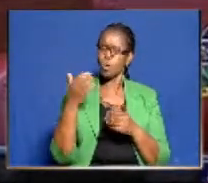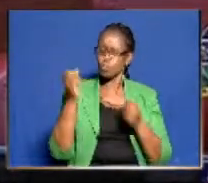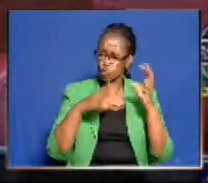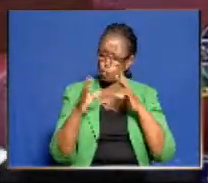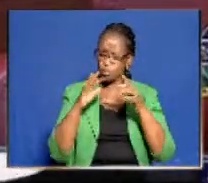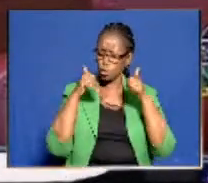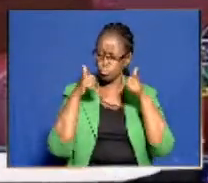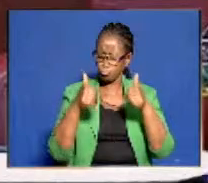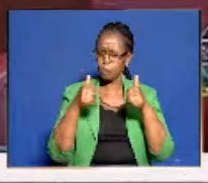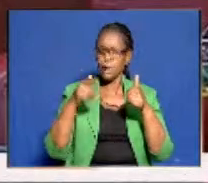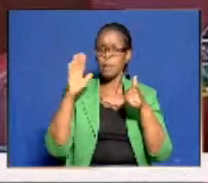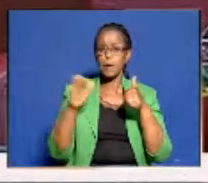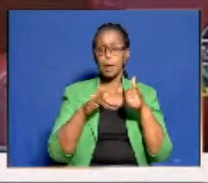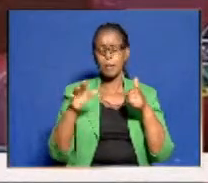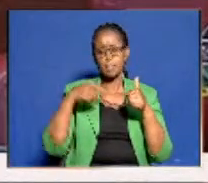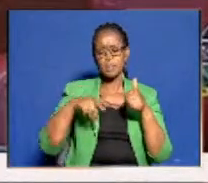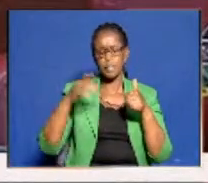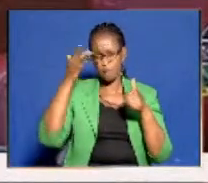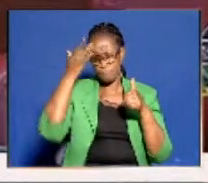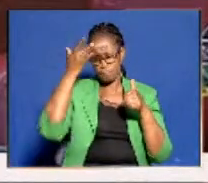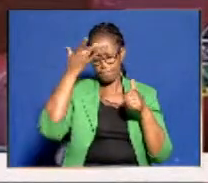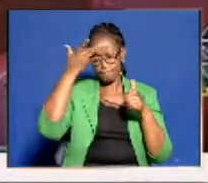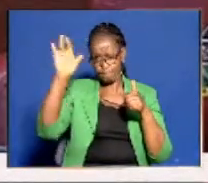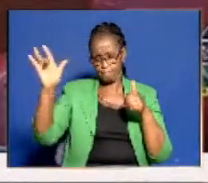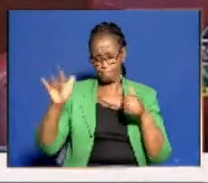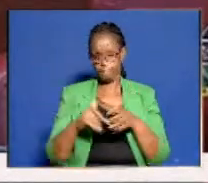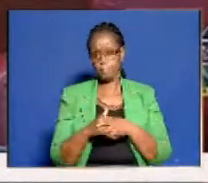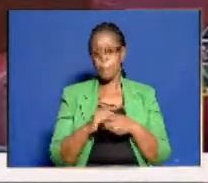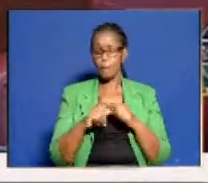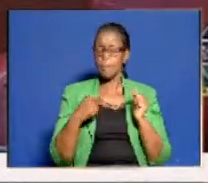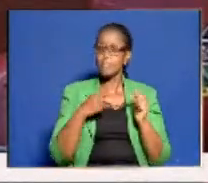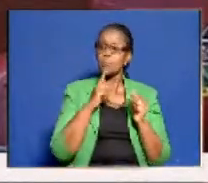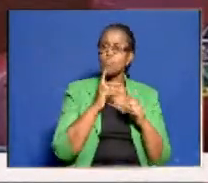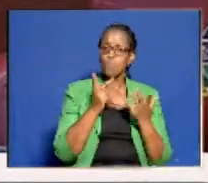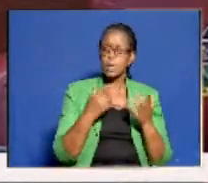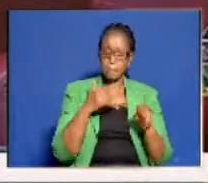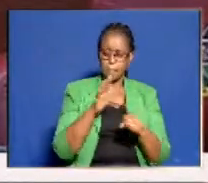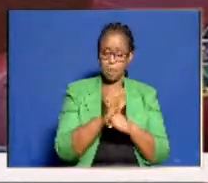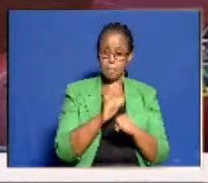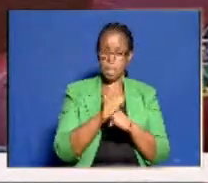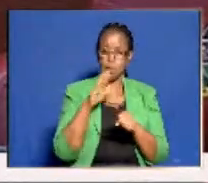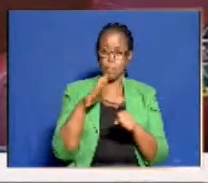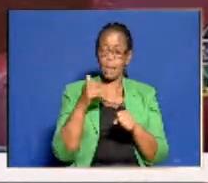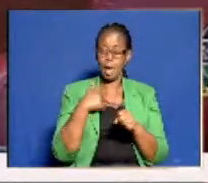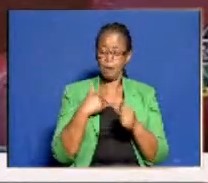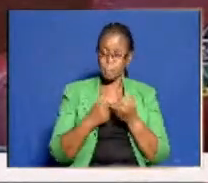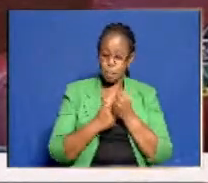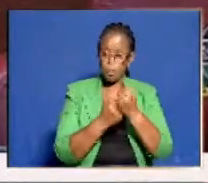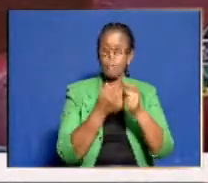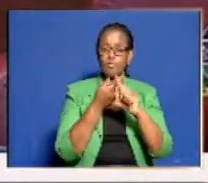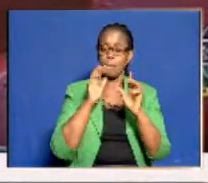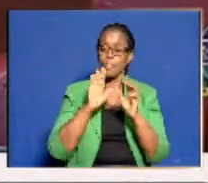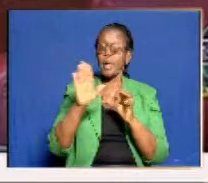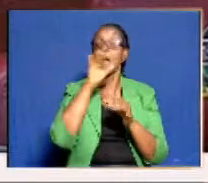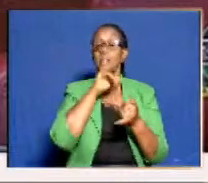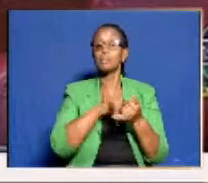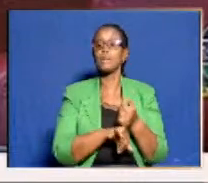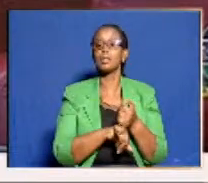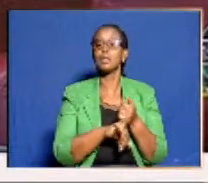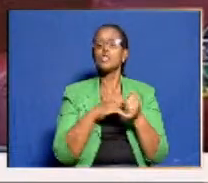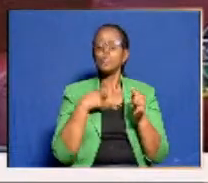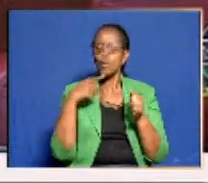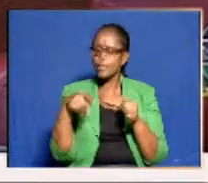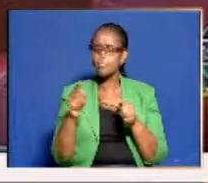very intelligent member of Parliament. But I say that majority of women have the backing of their husband. Therefore, they take 25%